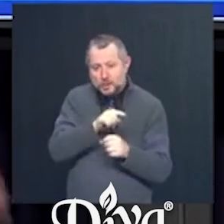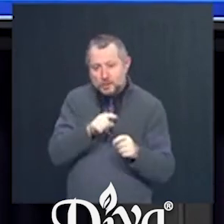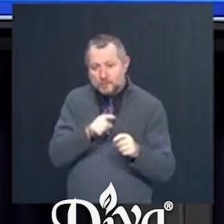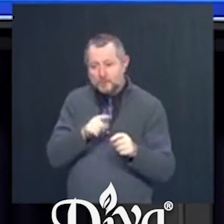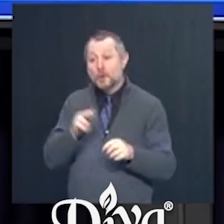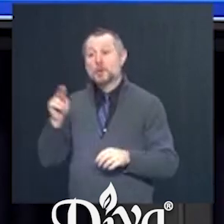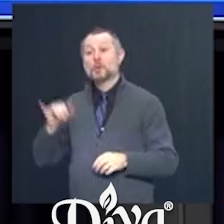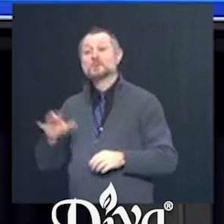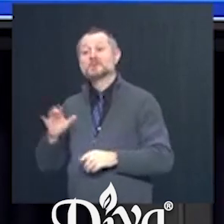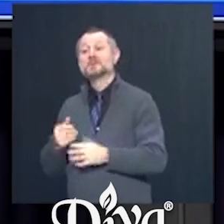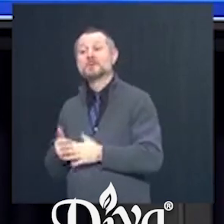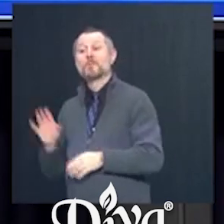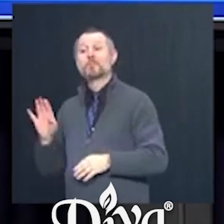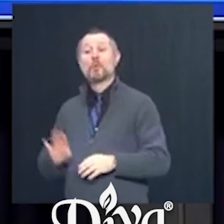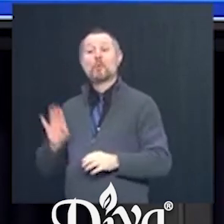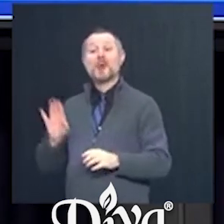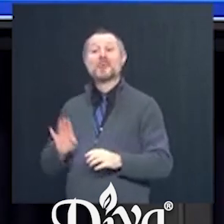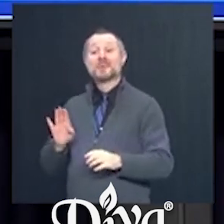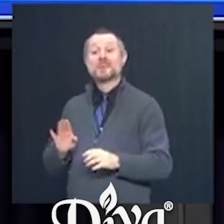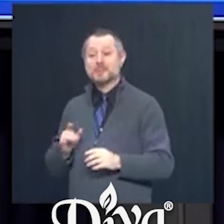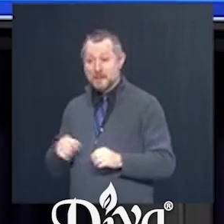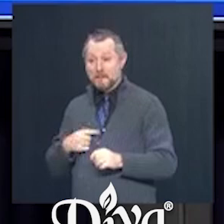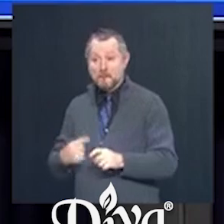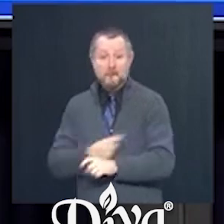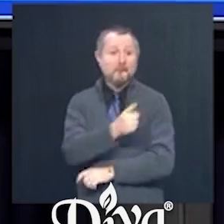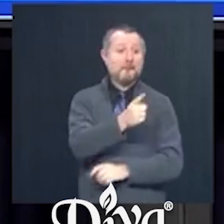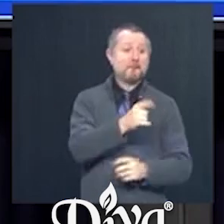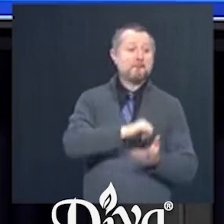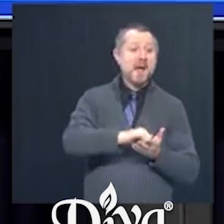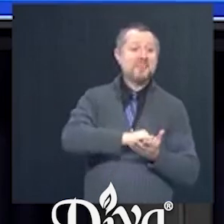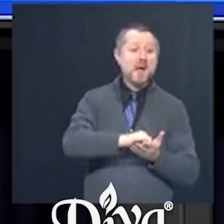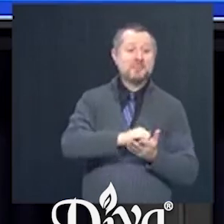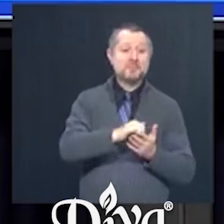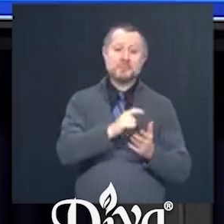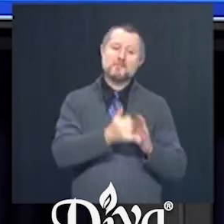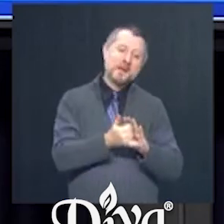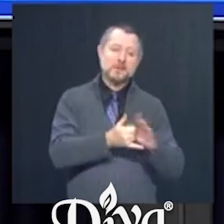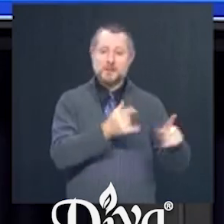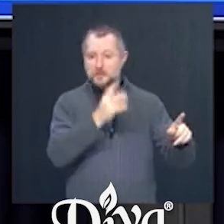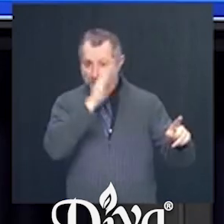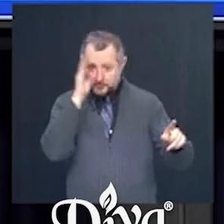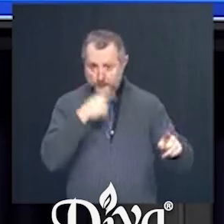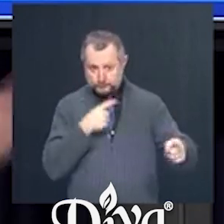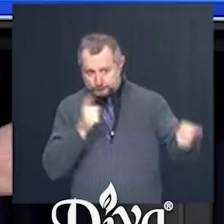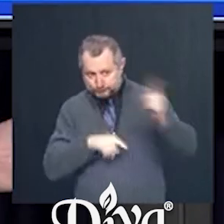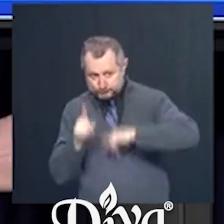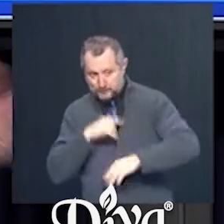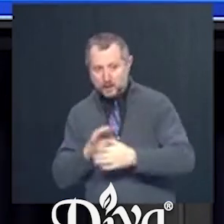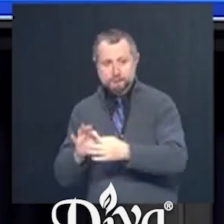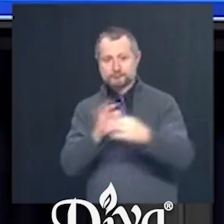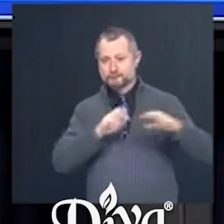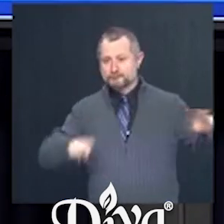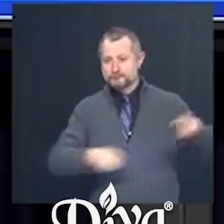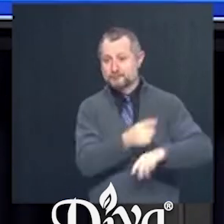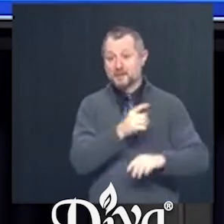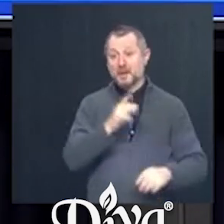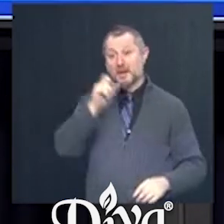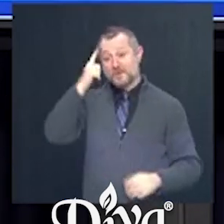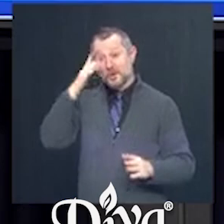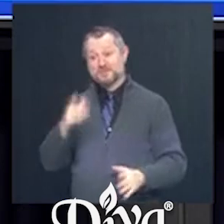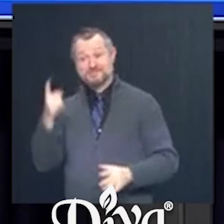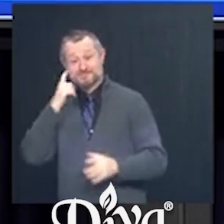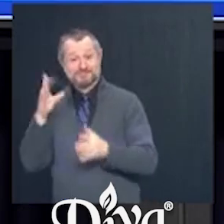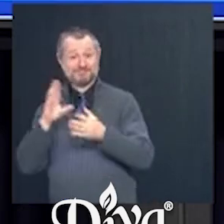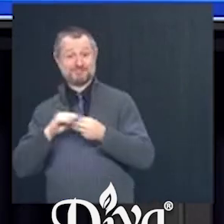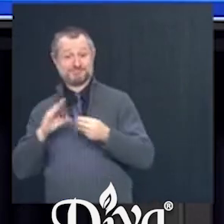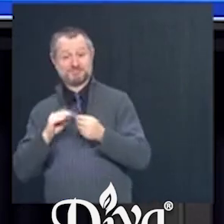you could go to a Manhattan hospital, right? So the hospital system acts more together regionally. So what the governor's saying is we're looking at this region